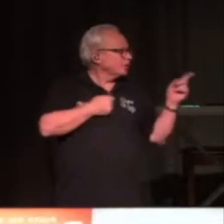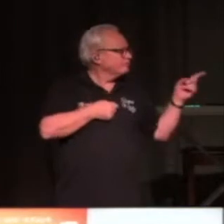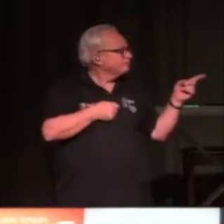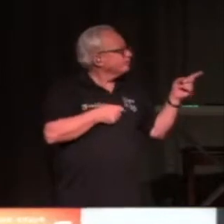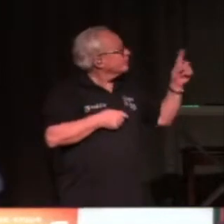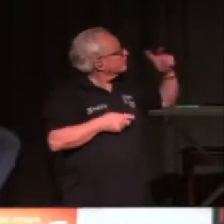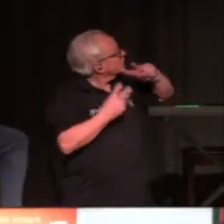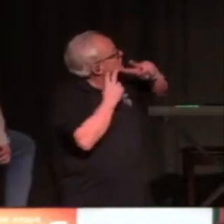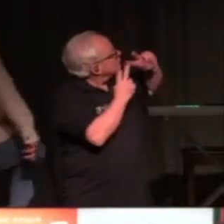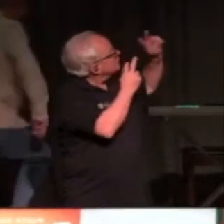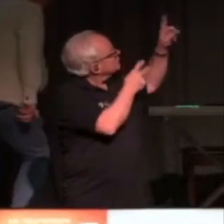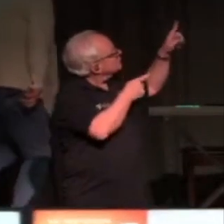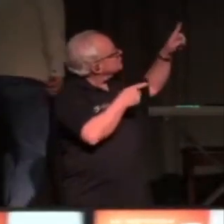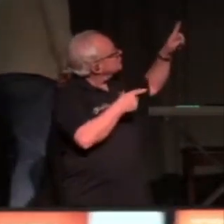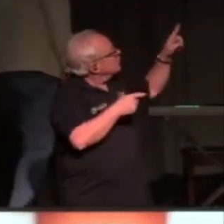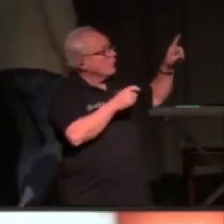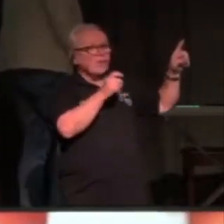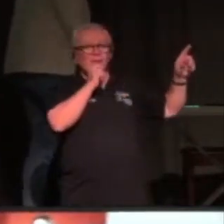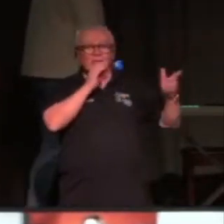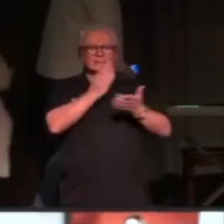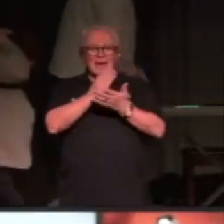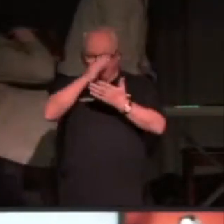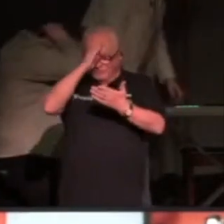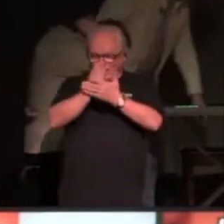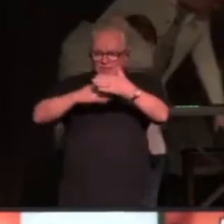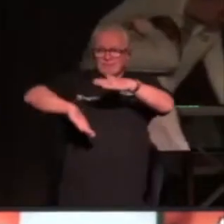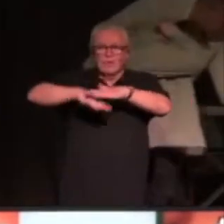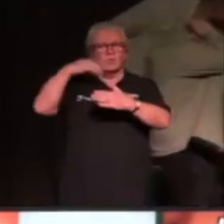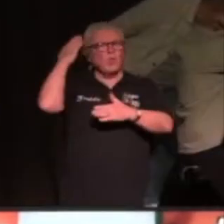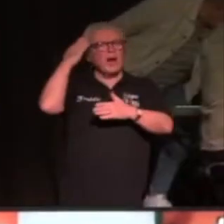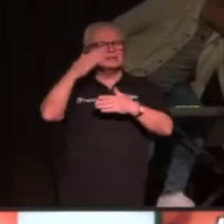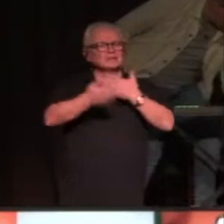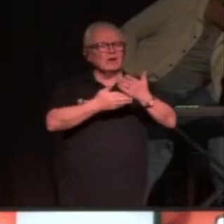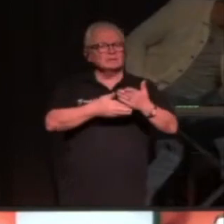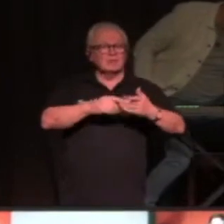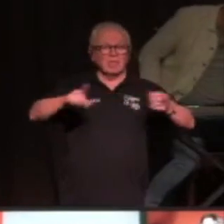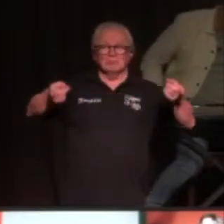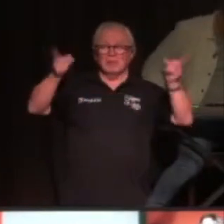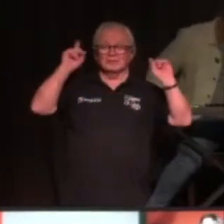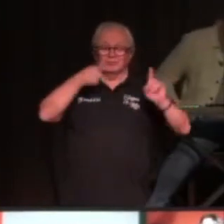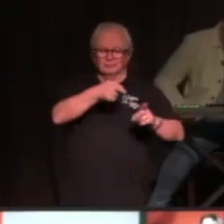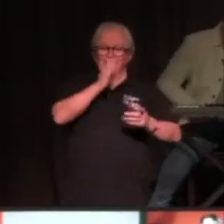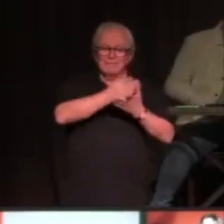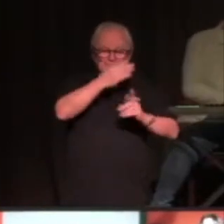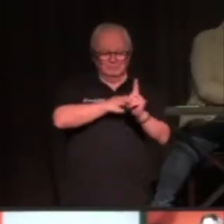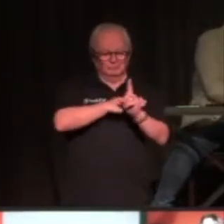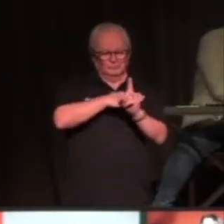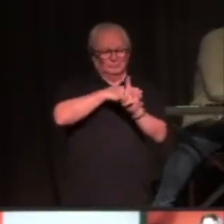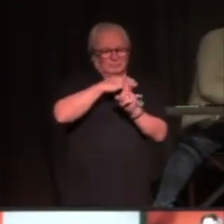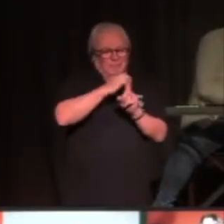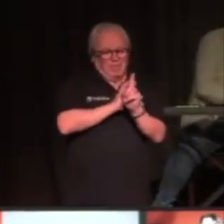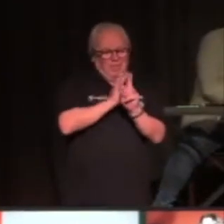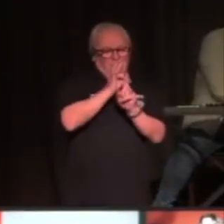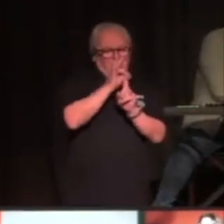Is it come up on the screen? Who then is a faithful and wise servant whom his master made ruler over his household to